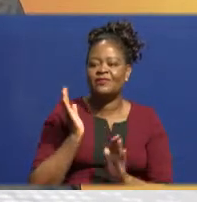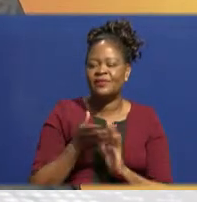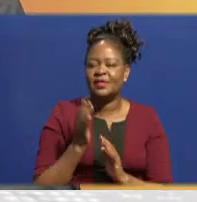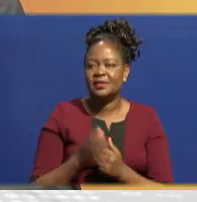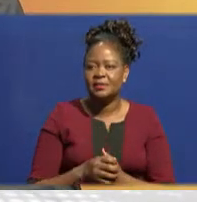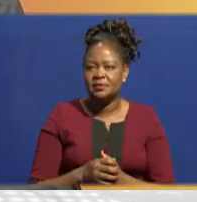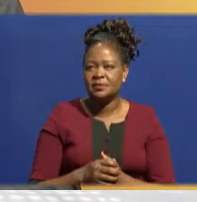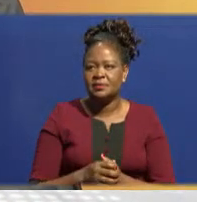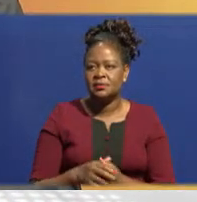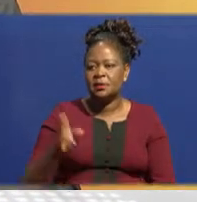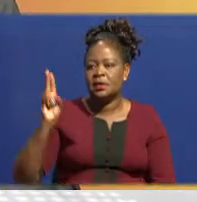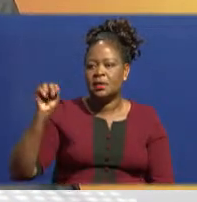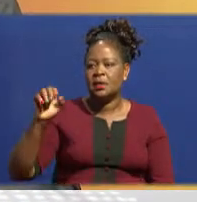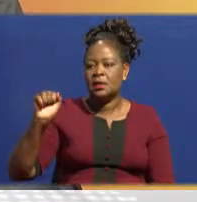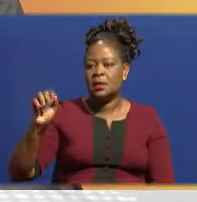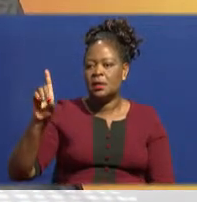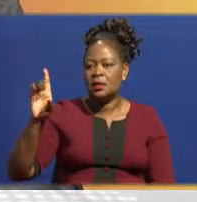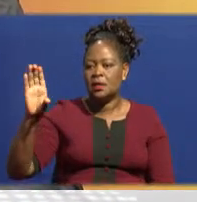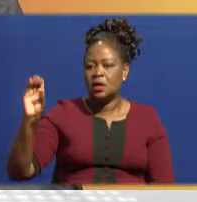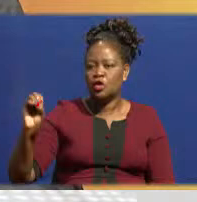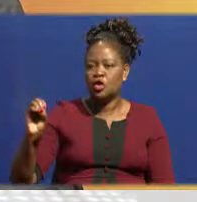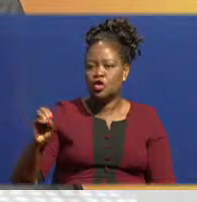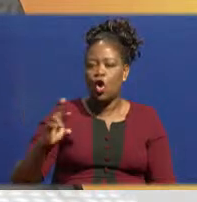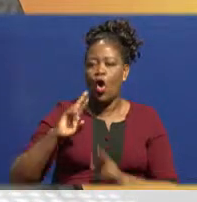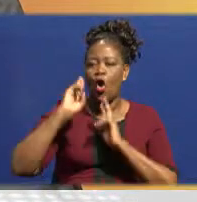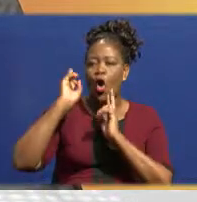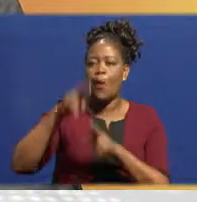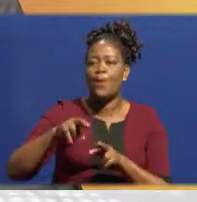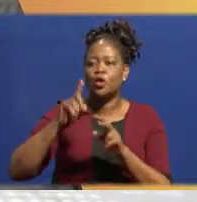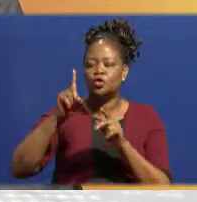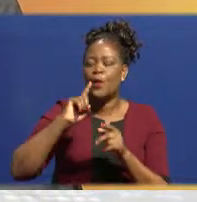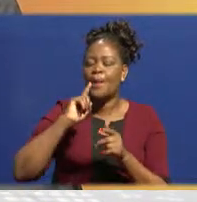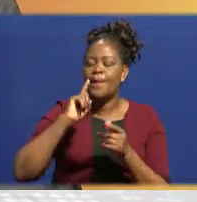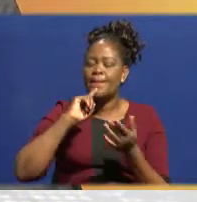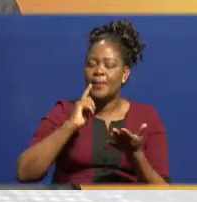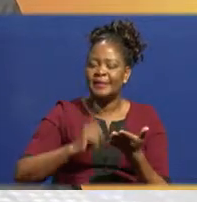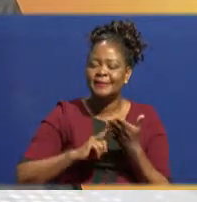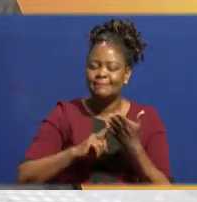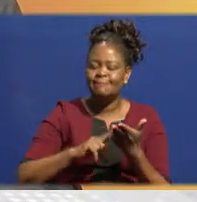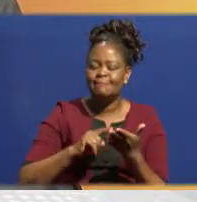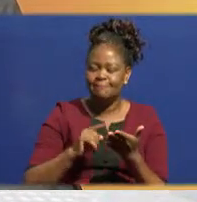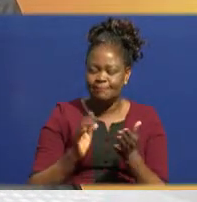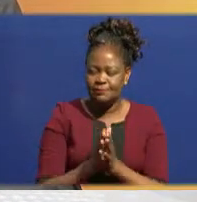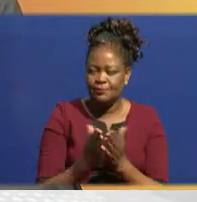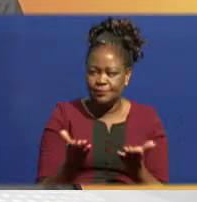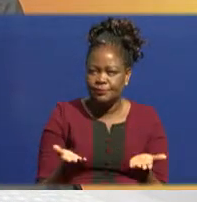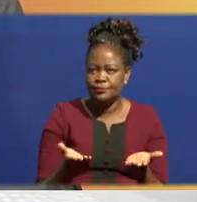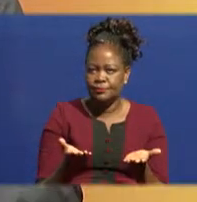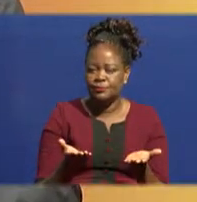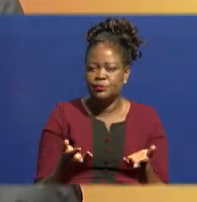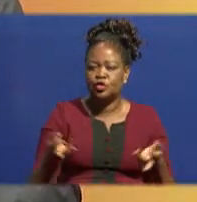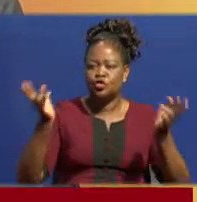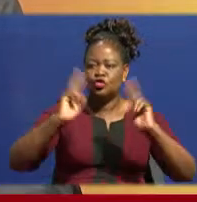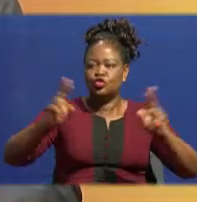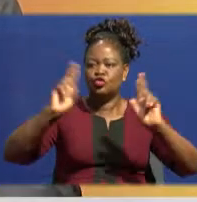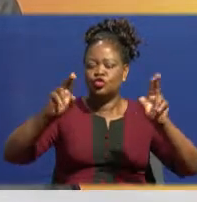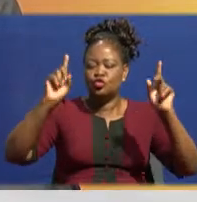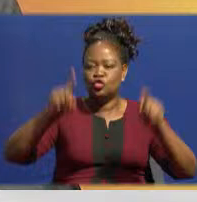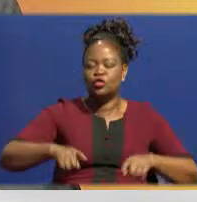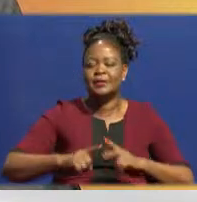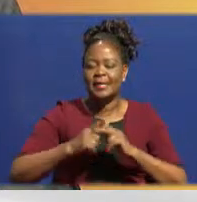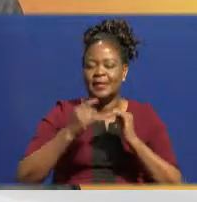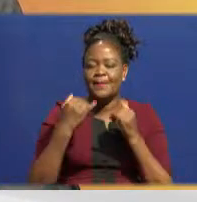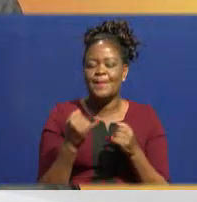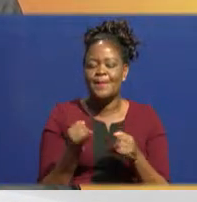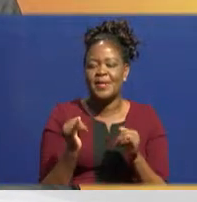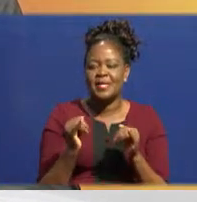the NADCO report should be discussed, debated, and already we should start